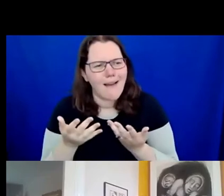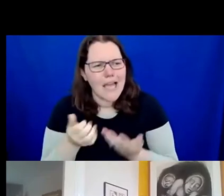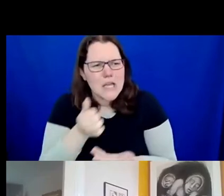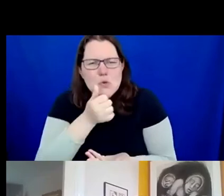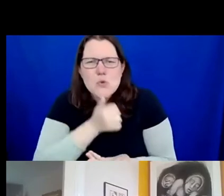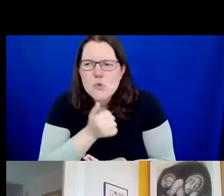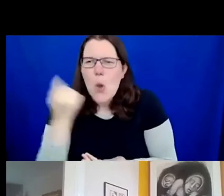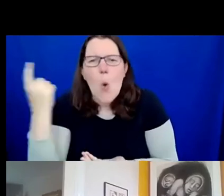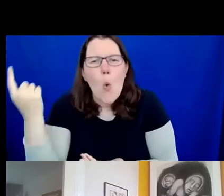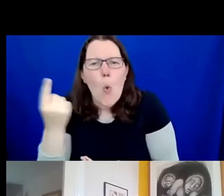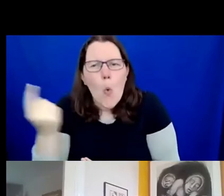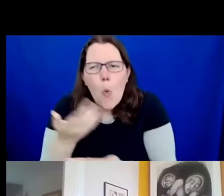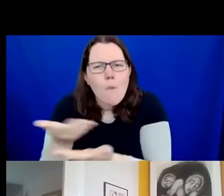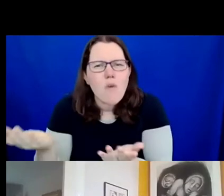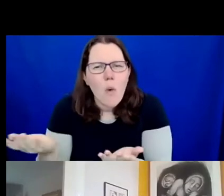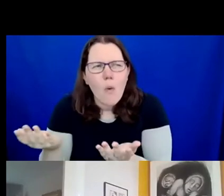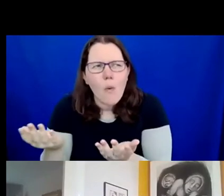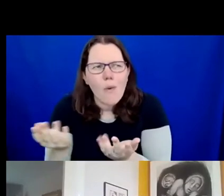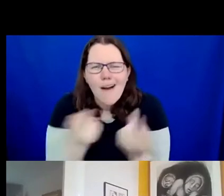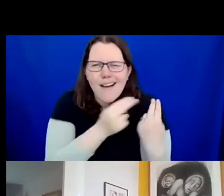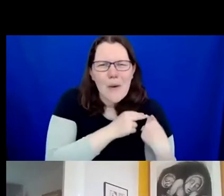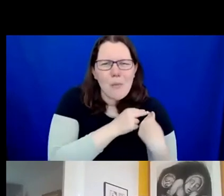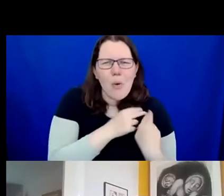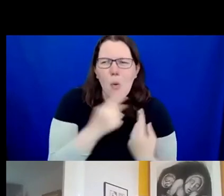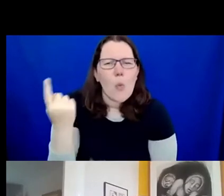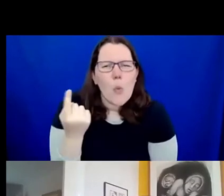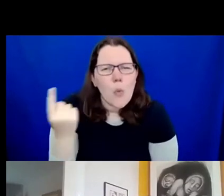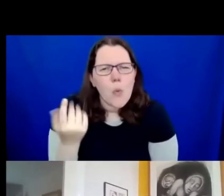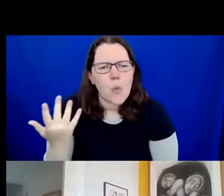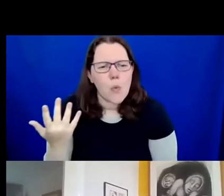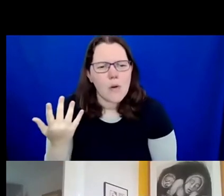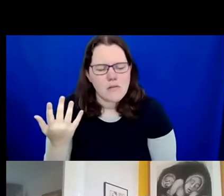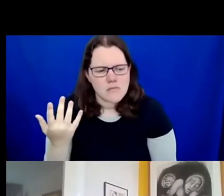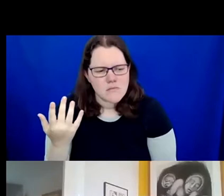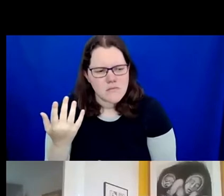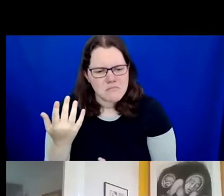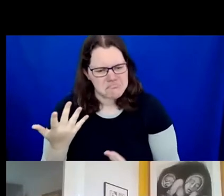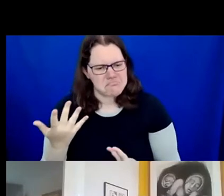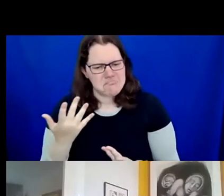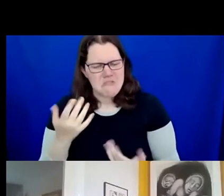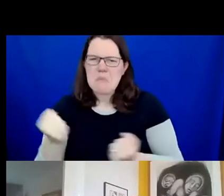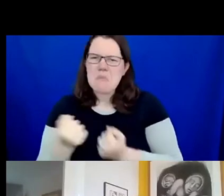To whom am I accountable? In what circumstances should I stop what I'm doing or step away?